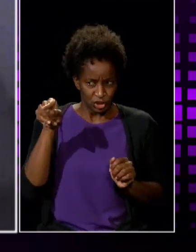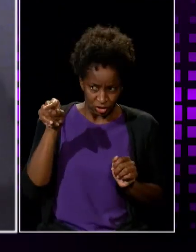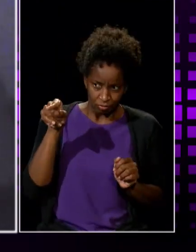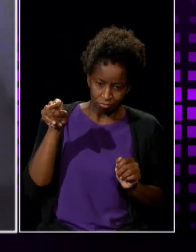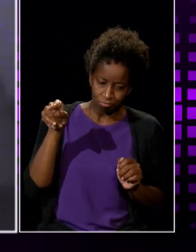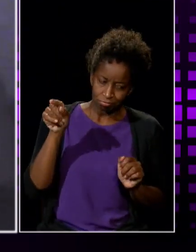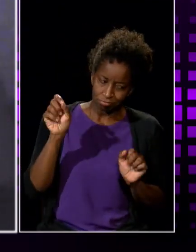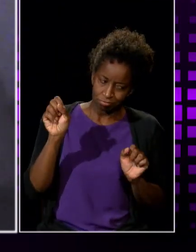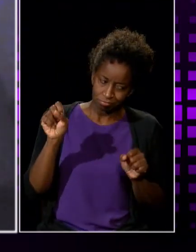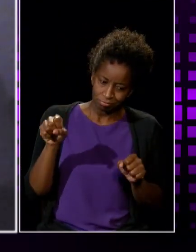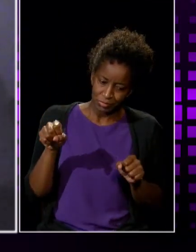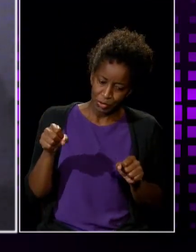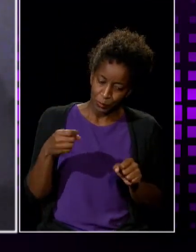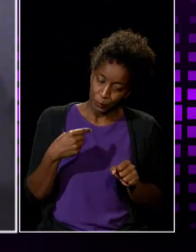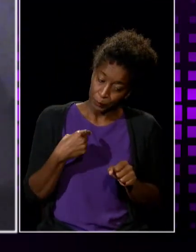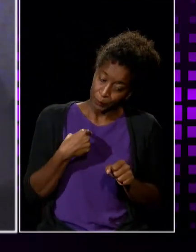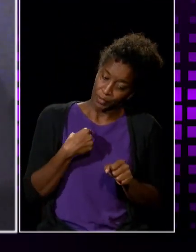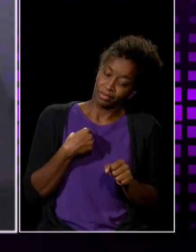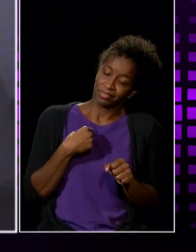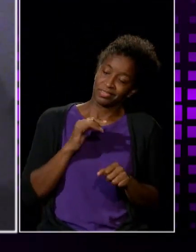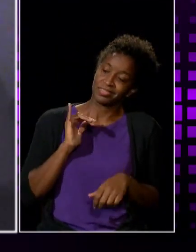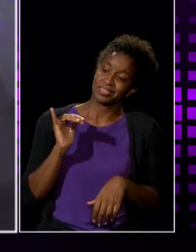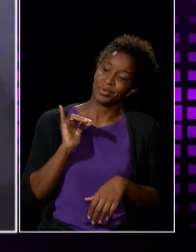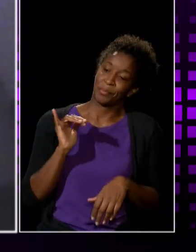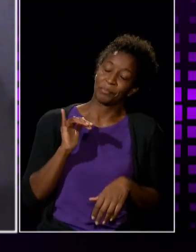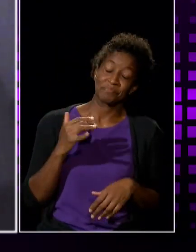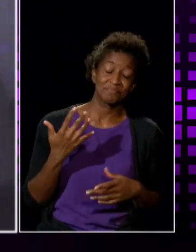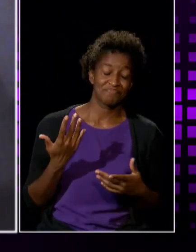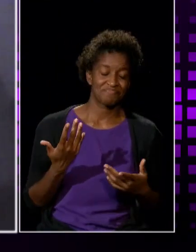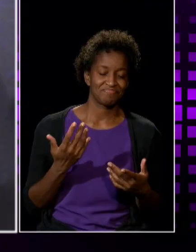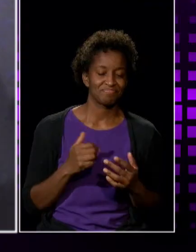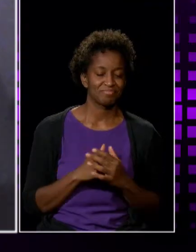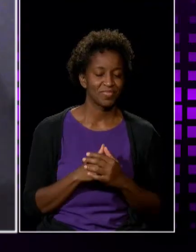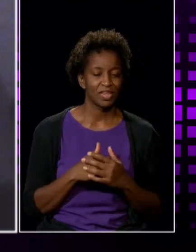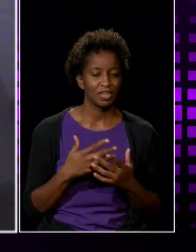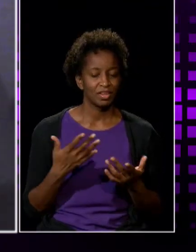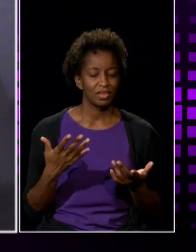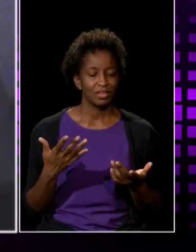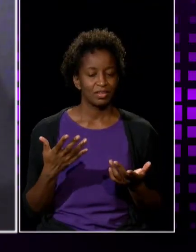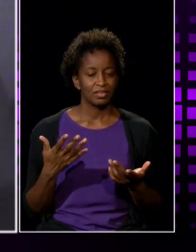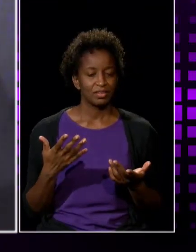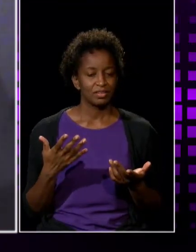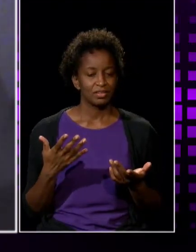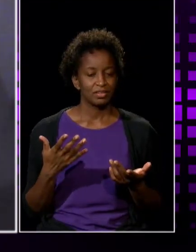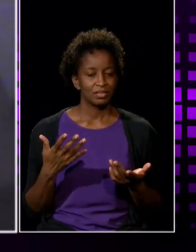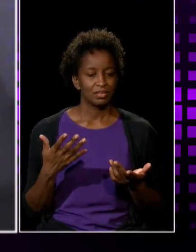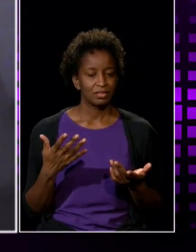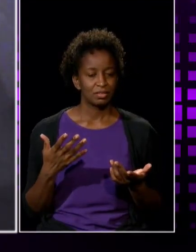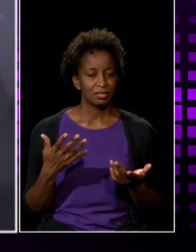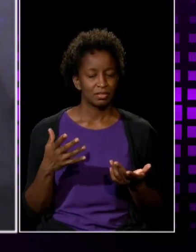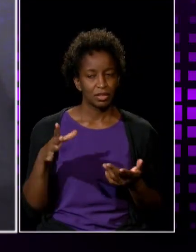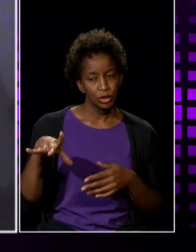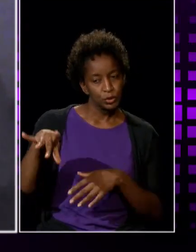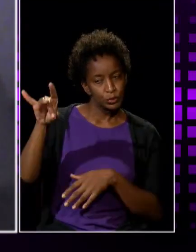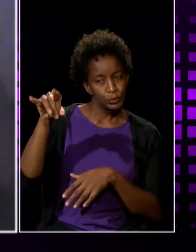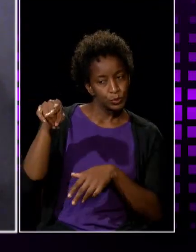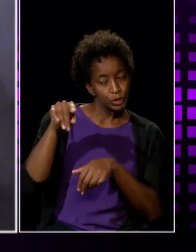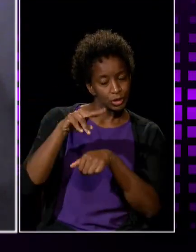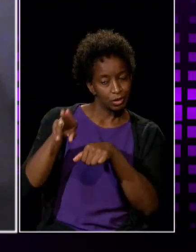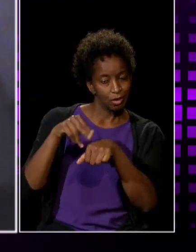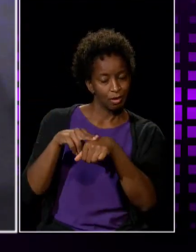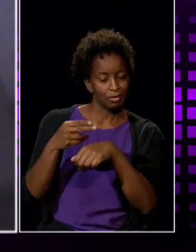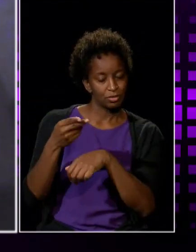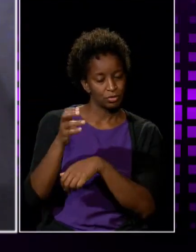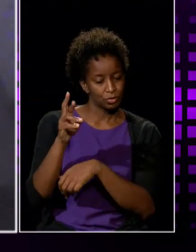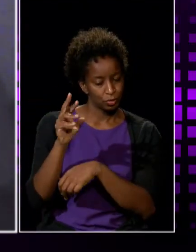communicated was that you too can come from that background. You can